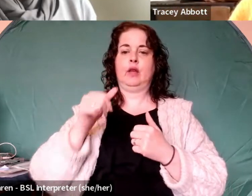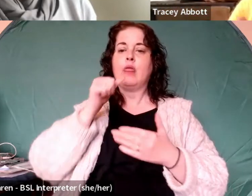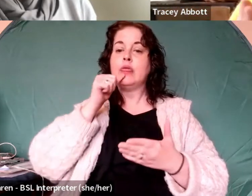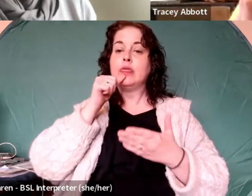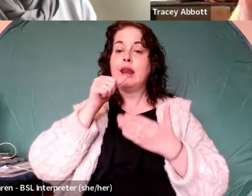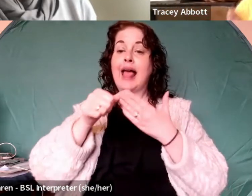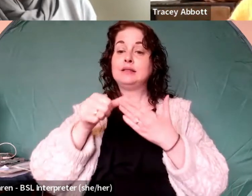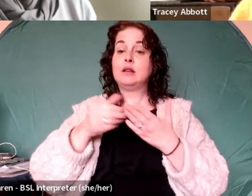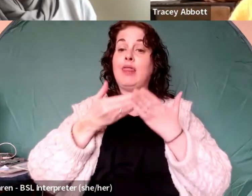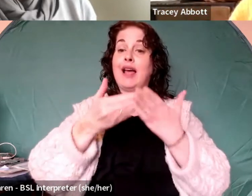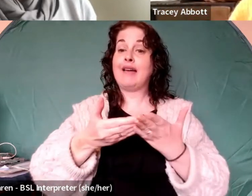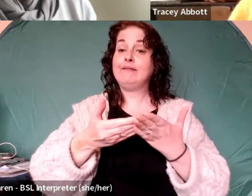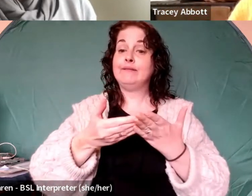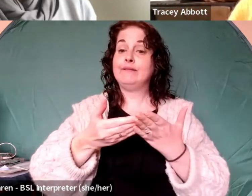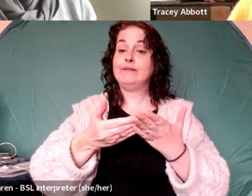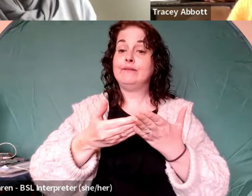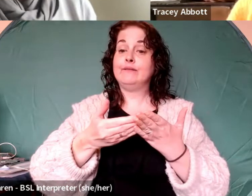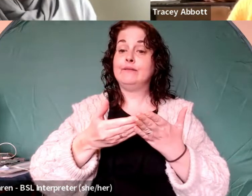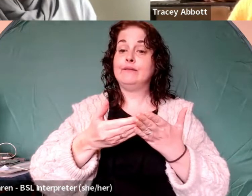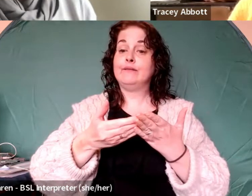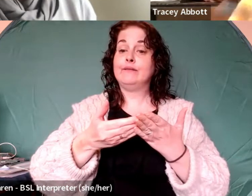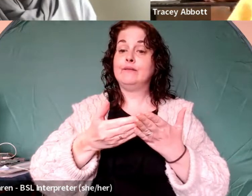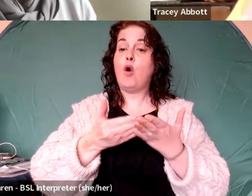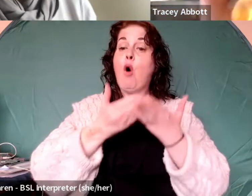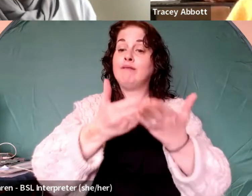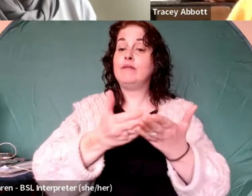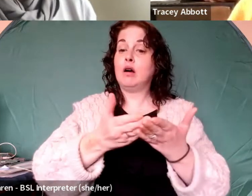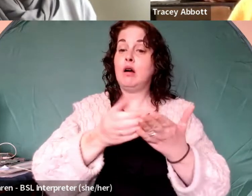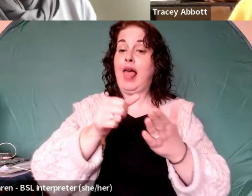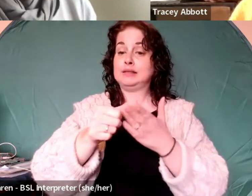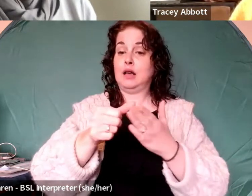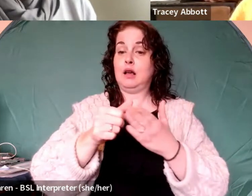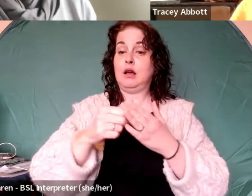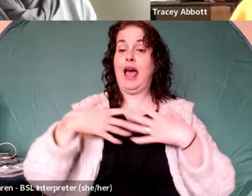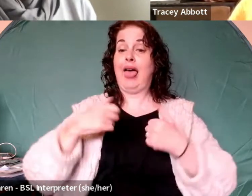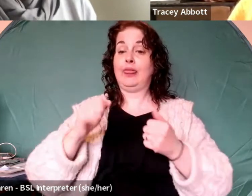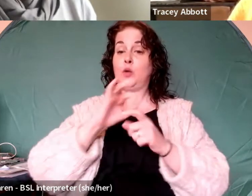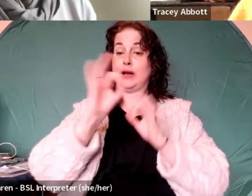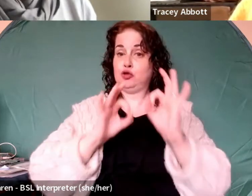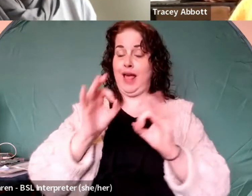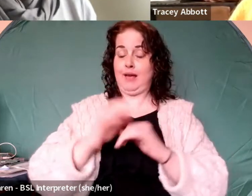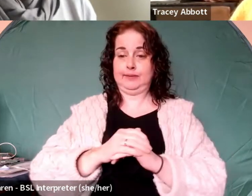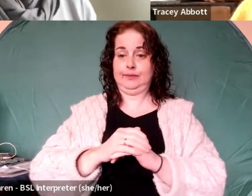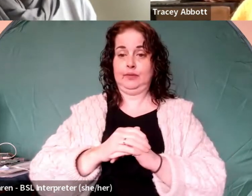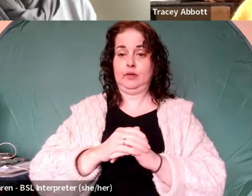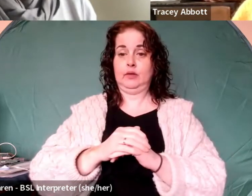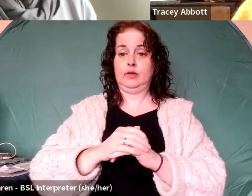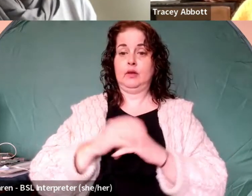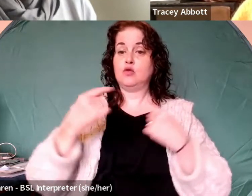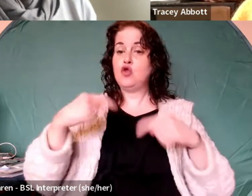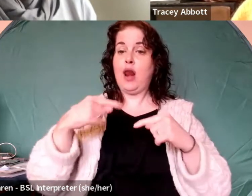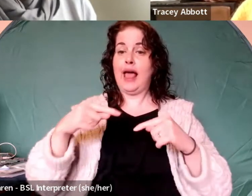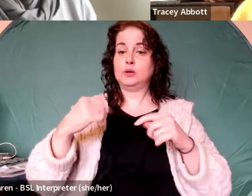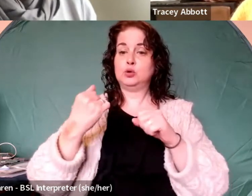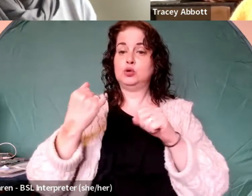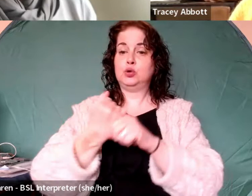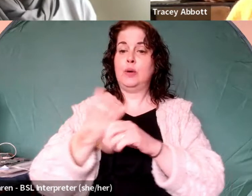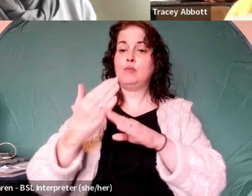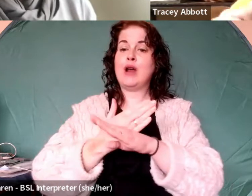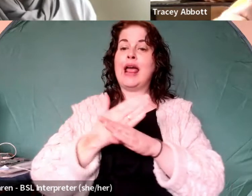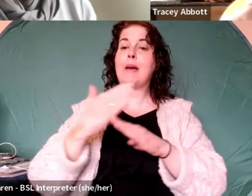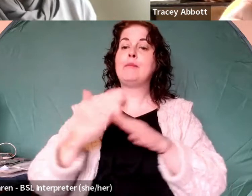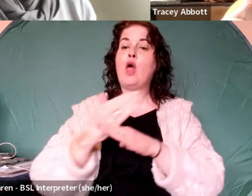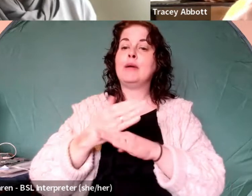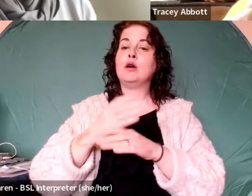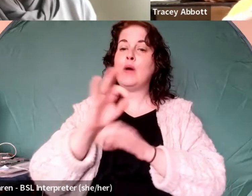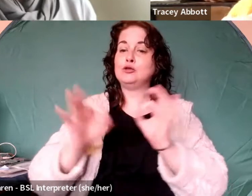give with their offer letter, there's a health questionnaire in there as well, which you're not allowed to do pre-employment questionnaires. No.